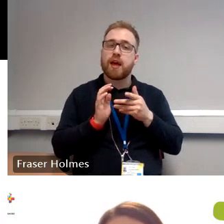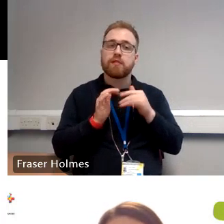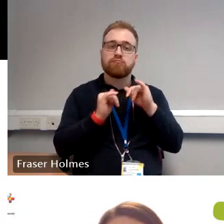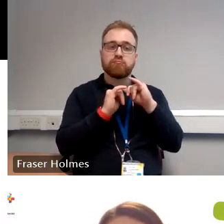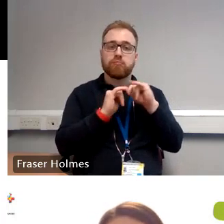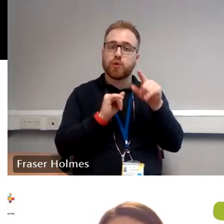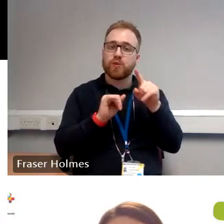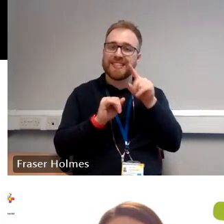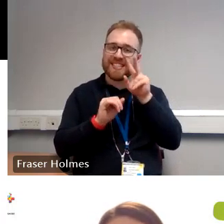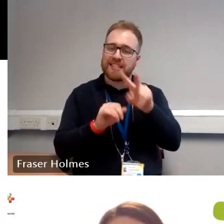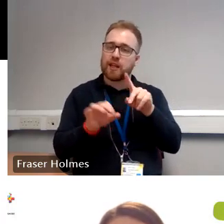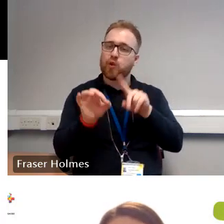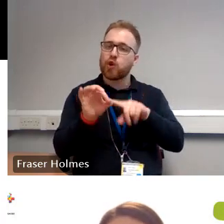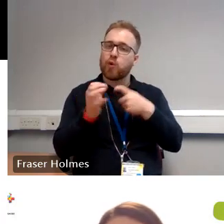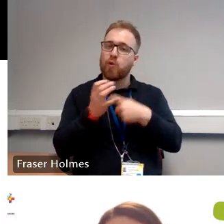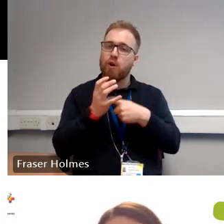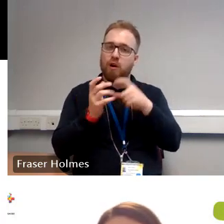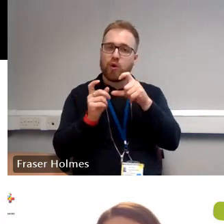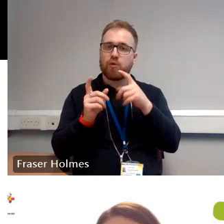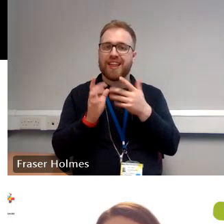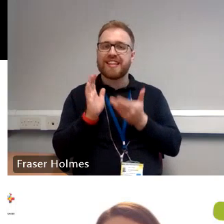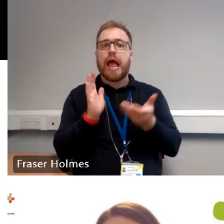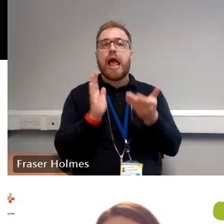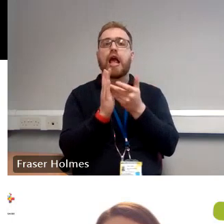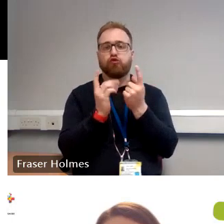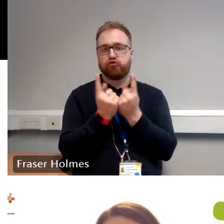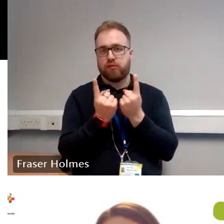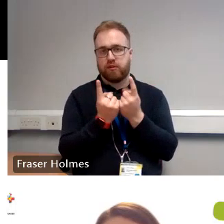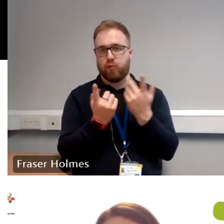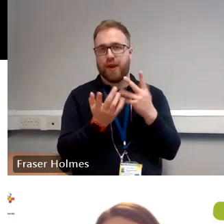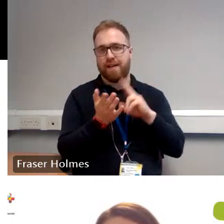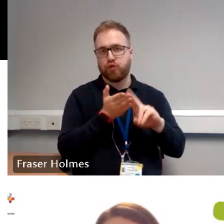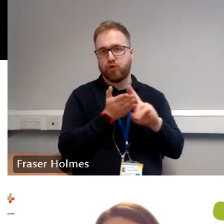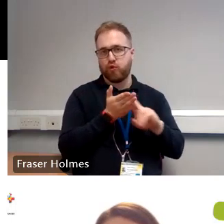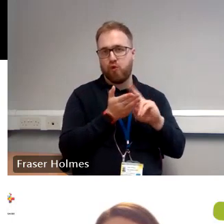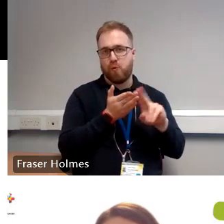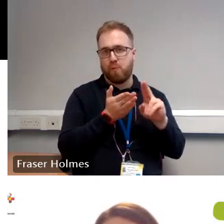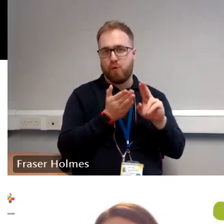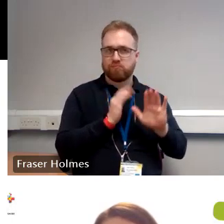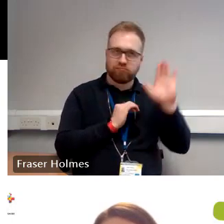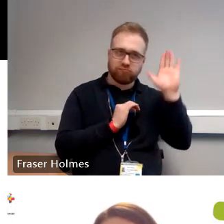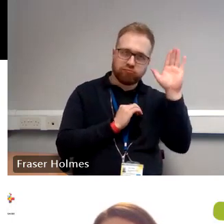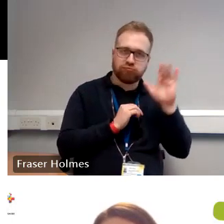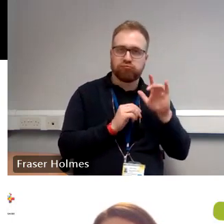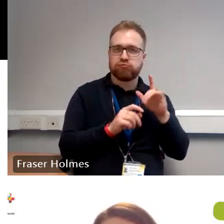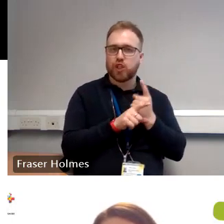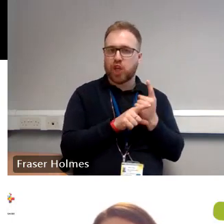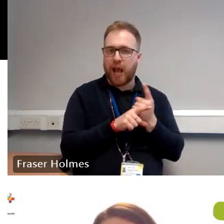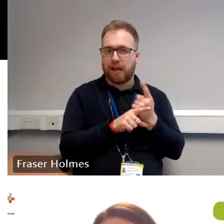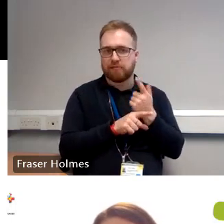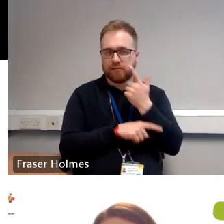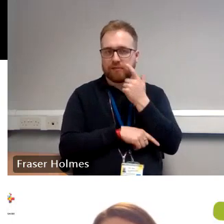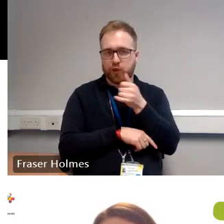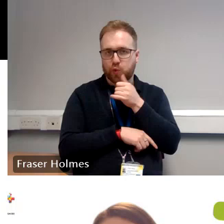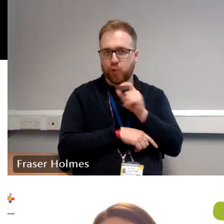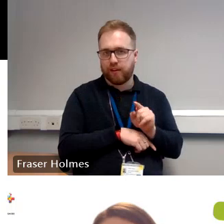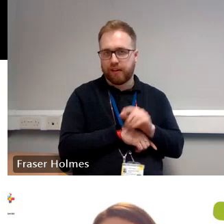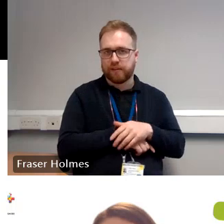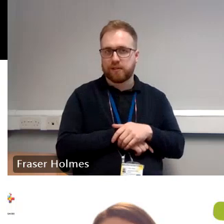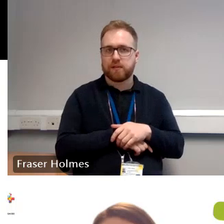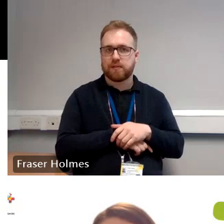the QR code, it is in addition. We've got the usual functions that we have of raising a hand, putting a comment in the chat box,